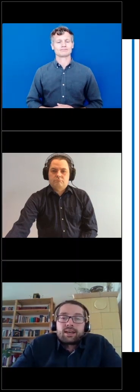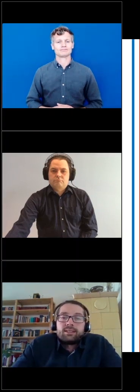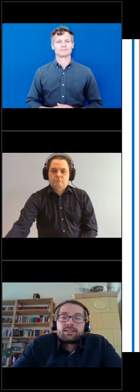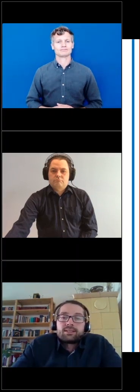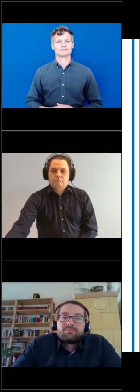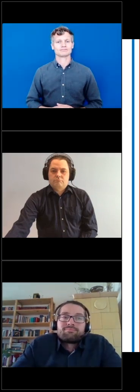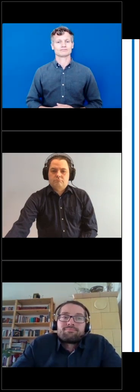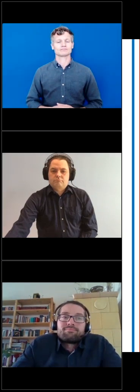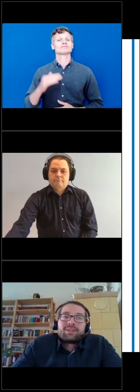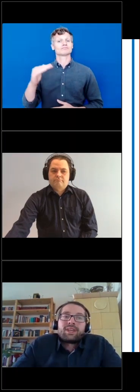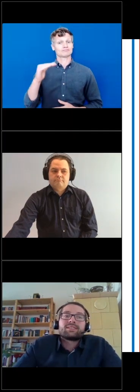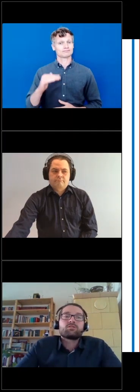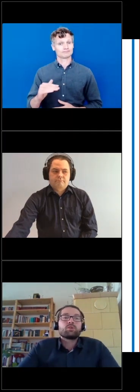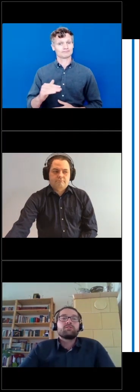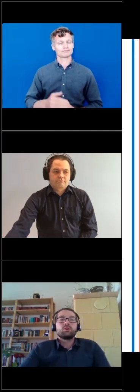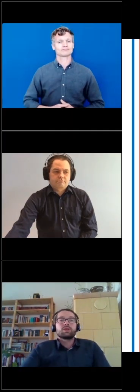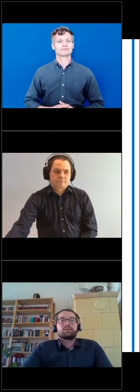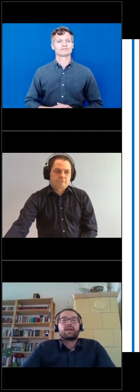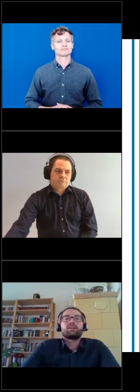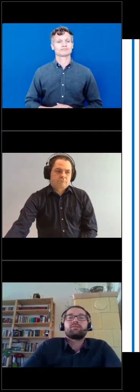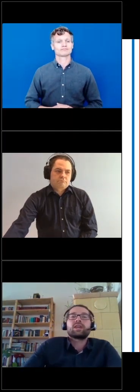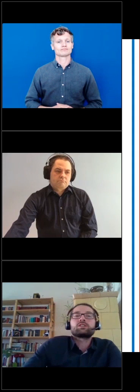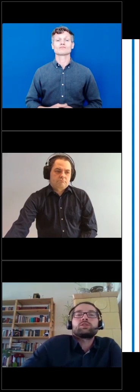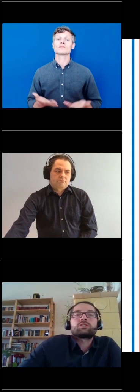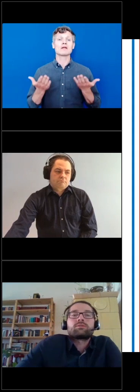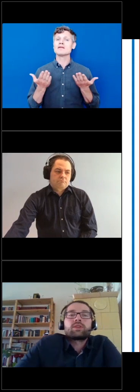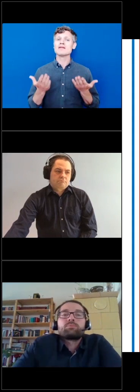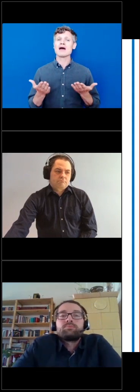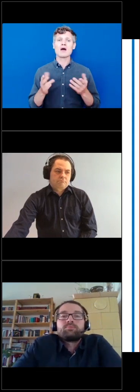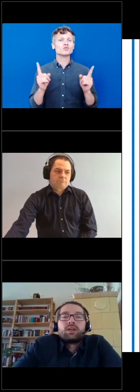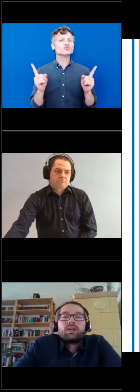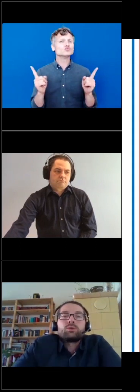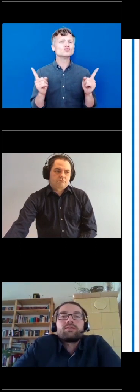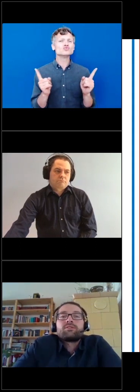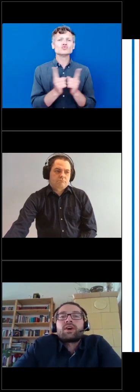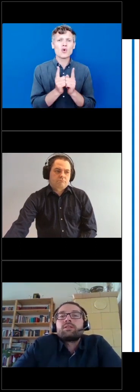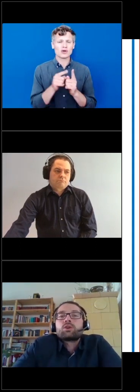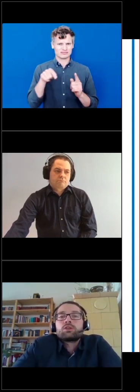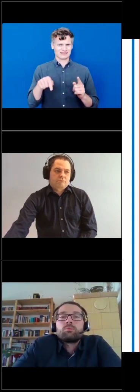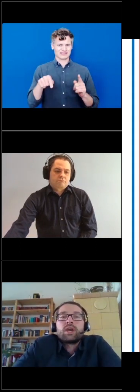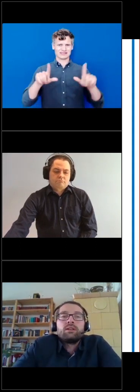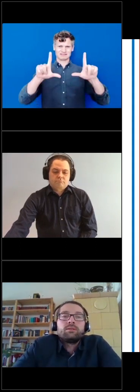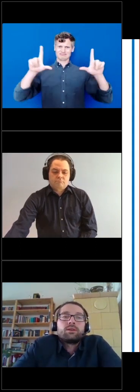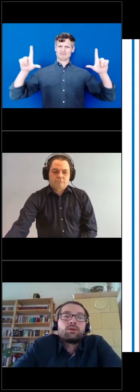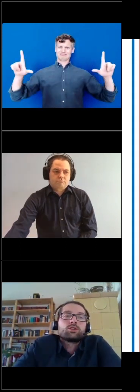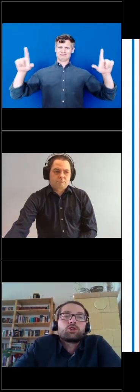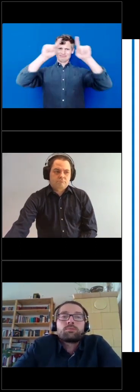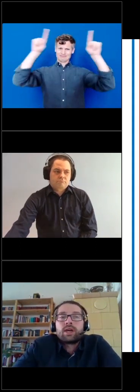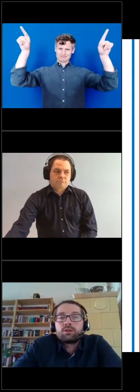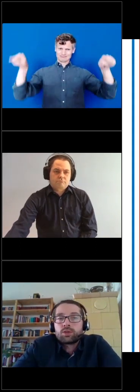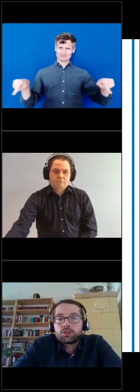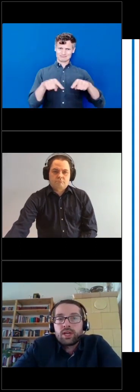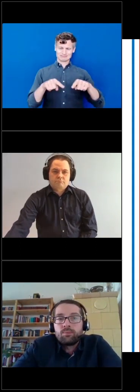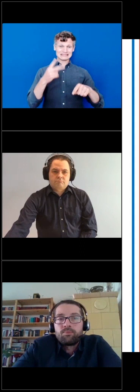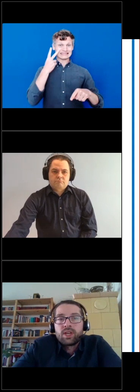Next slide. Let's have a brief look at the navigation features of the app. You can find the control panel on the top